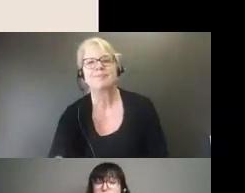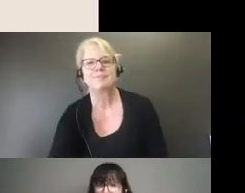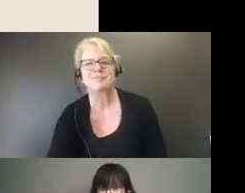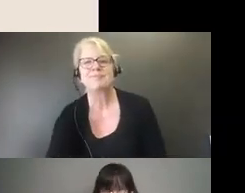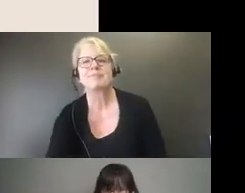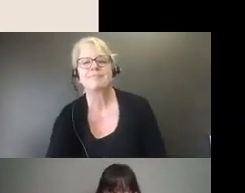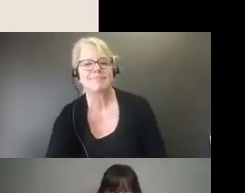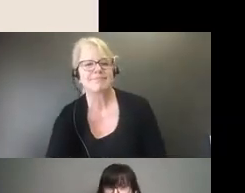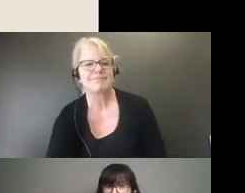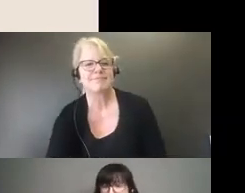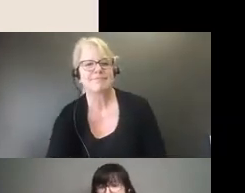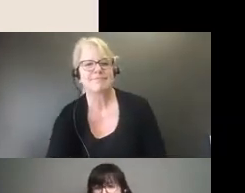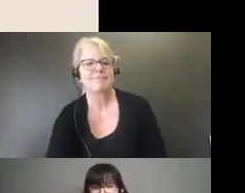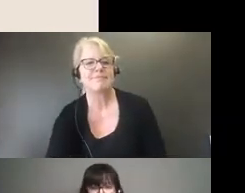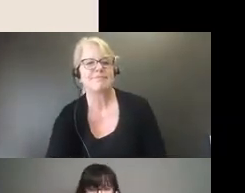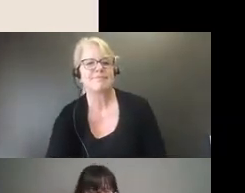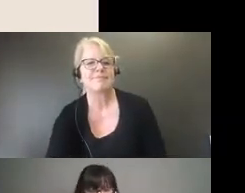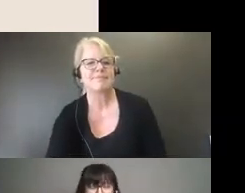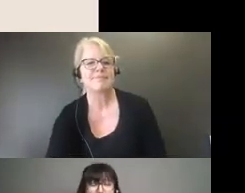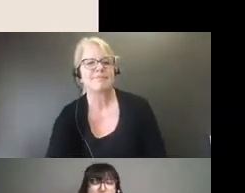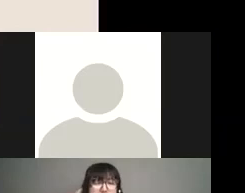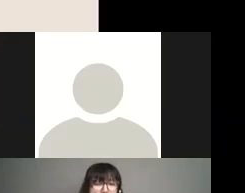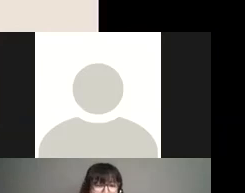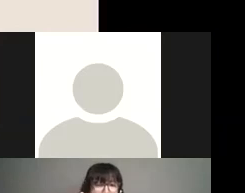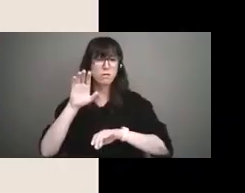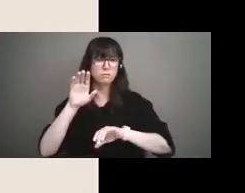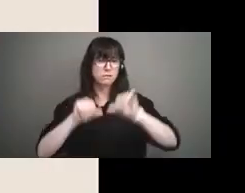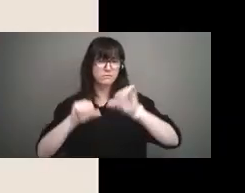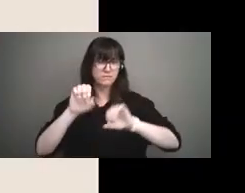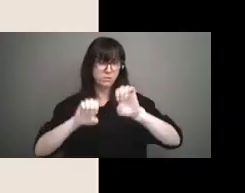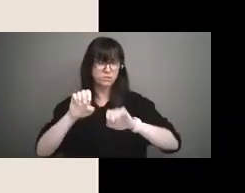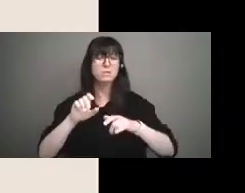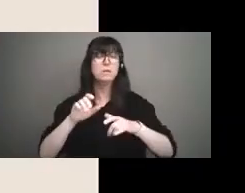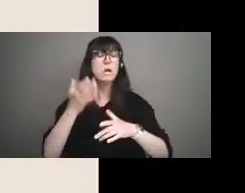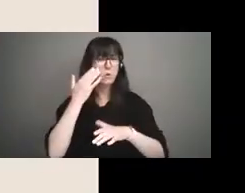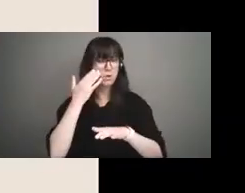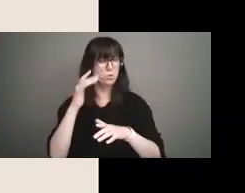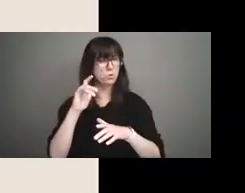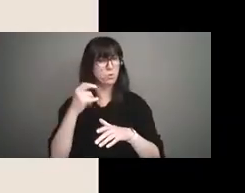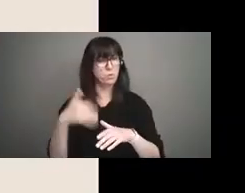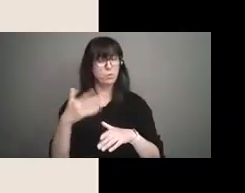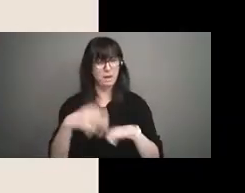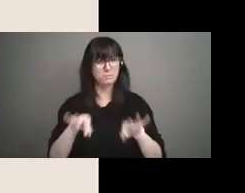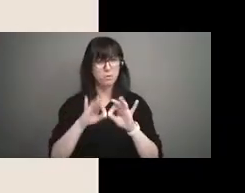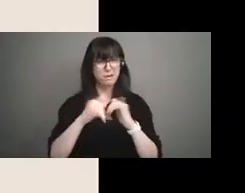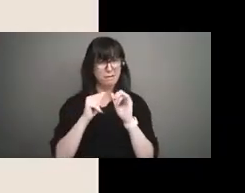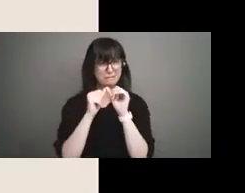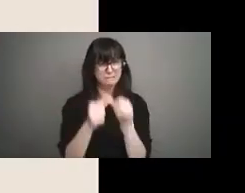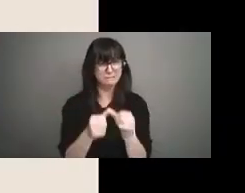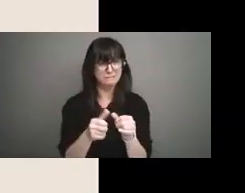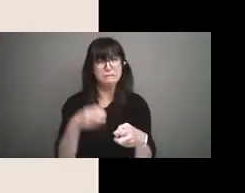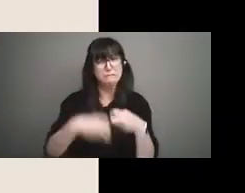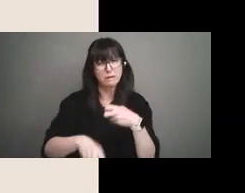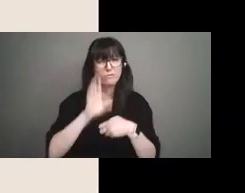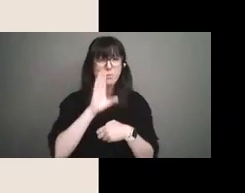you'll see later in some of the evaluation that the advisors, you know, very early on, we knew that sustaining this was going to be a challenge.